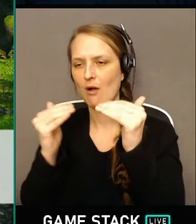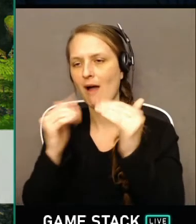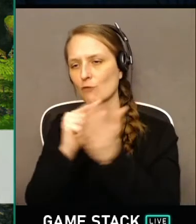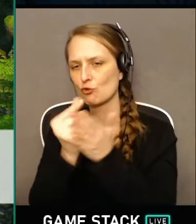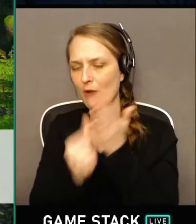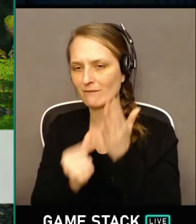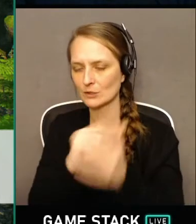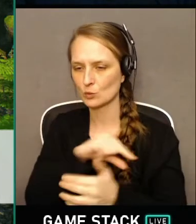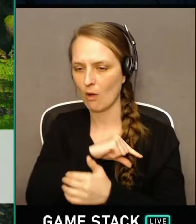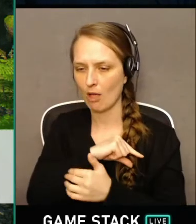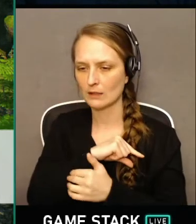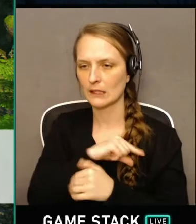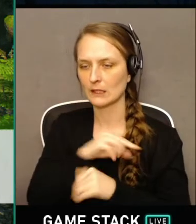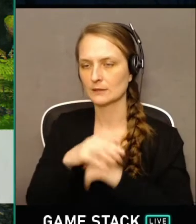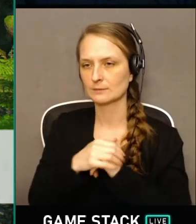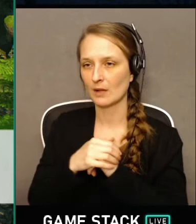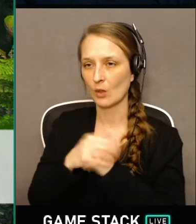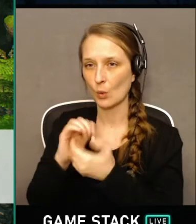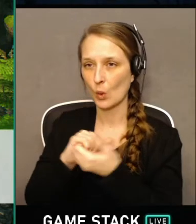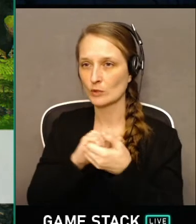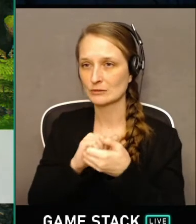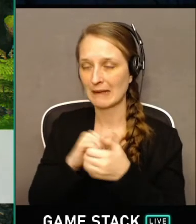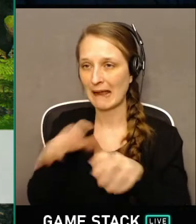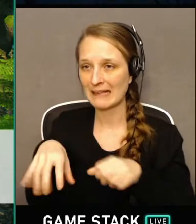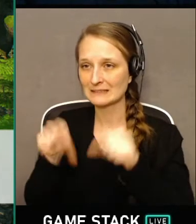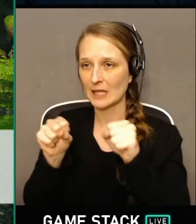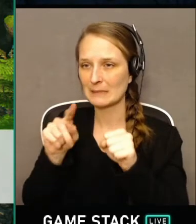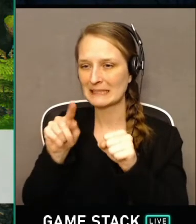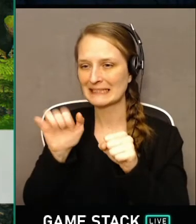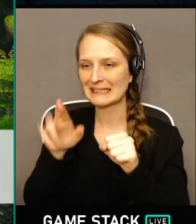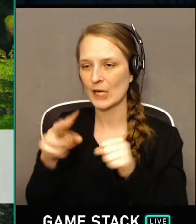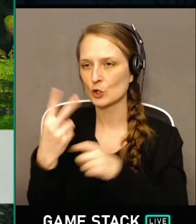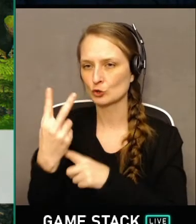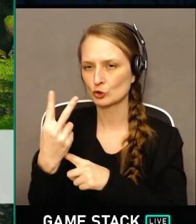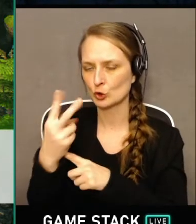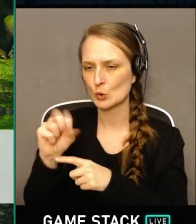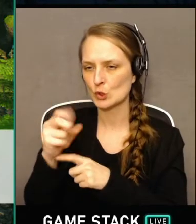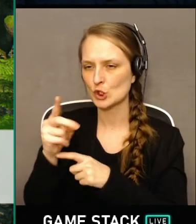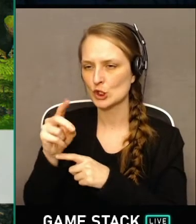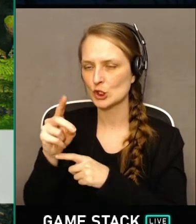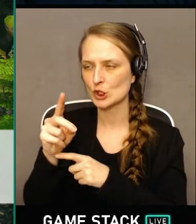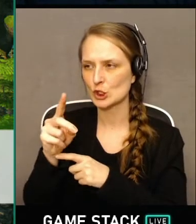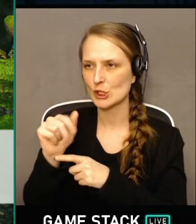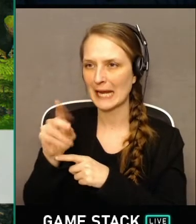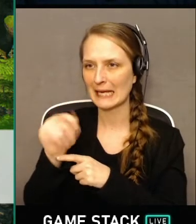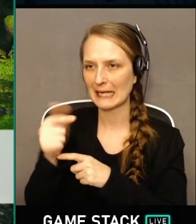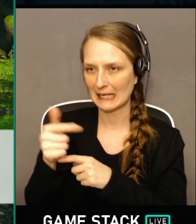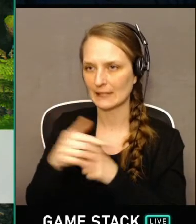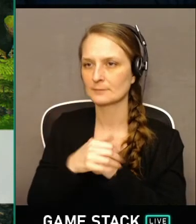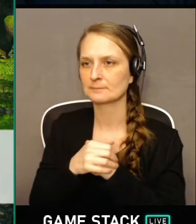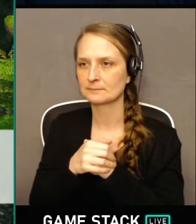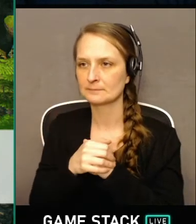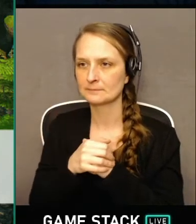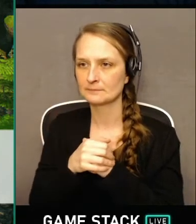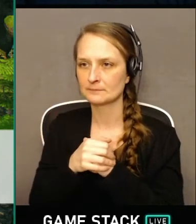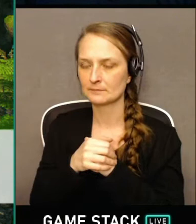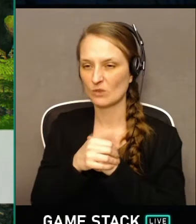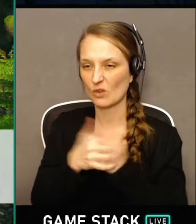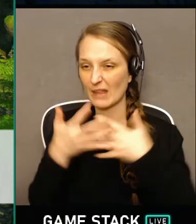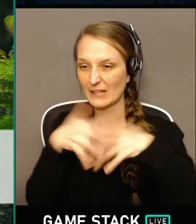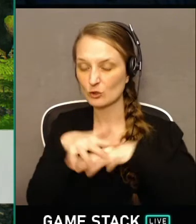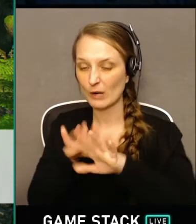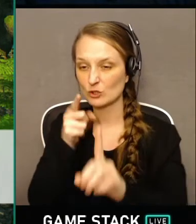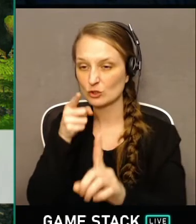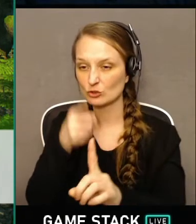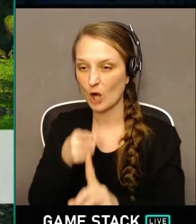The Coalition recently adopted Tier 2 variable ray shading in Gears 5 and Gears Tactics. The integration targets